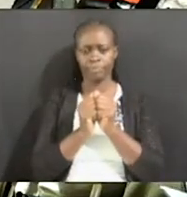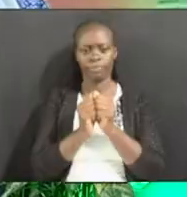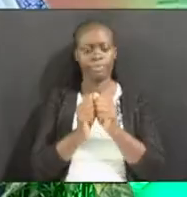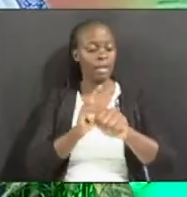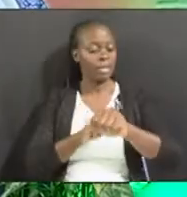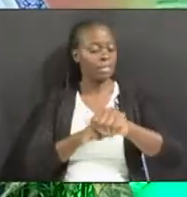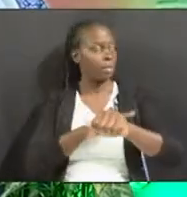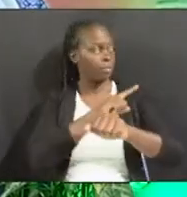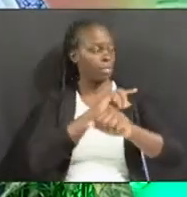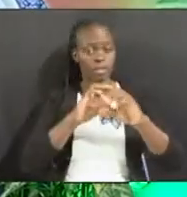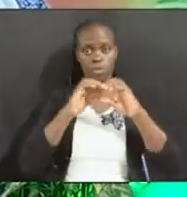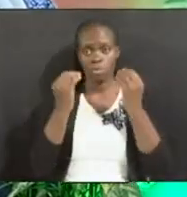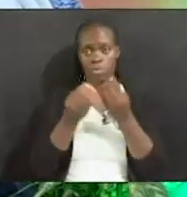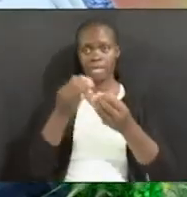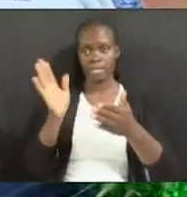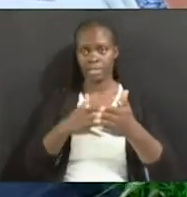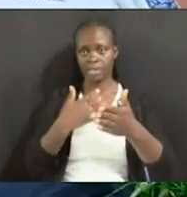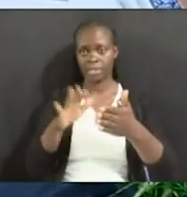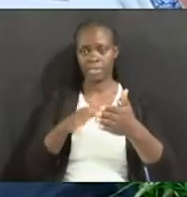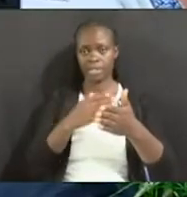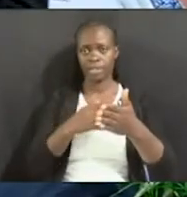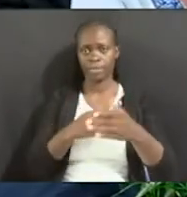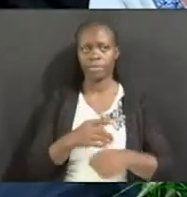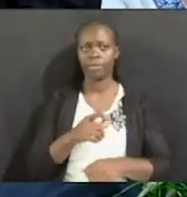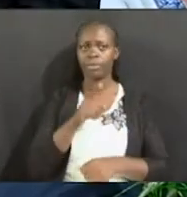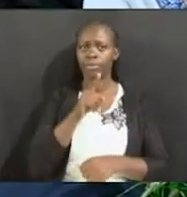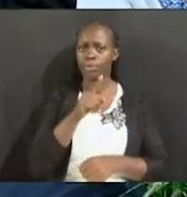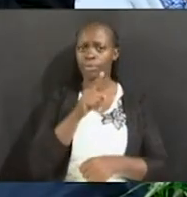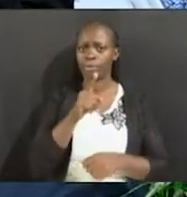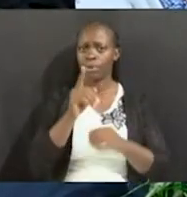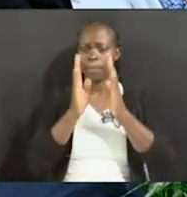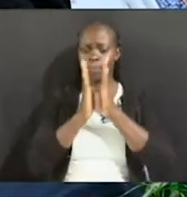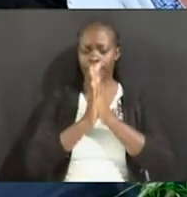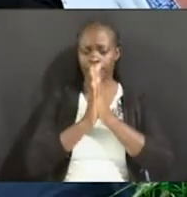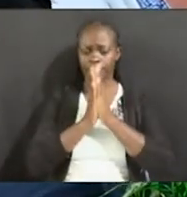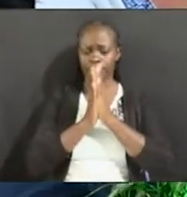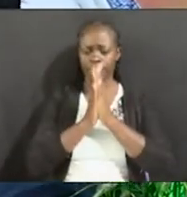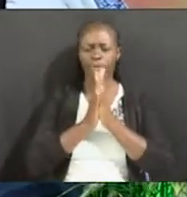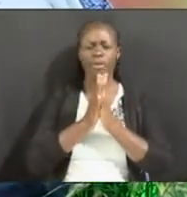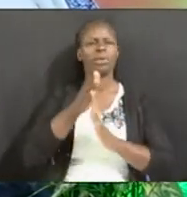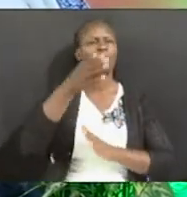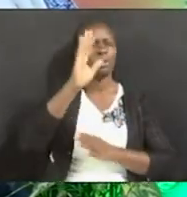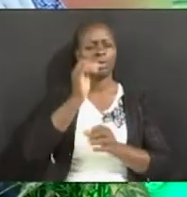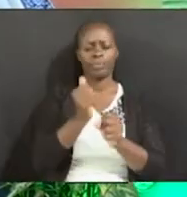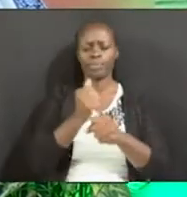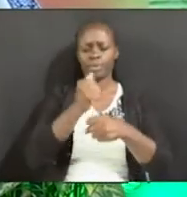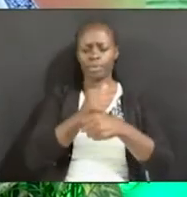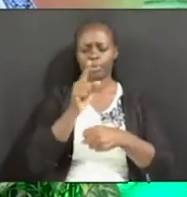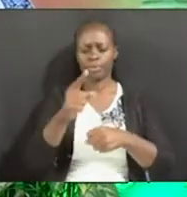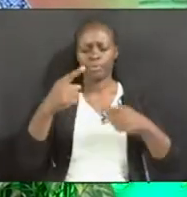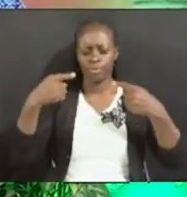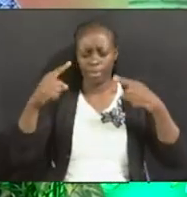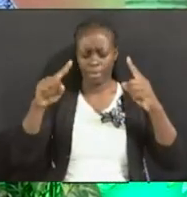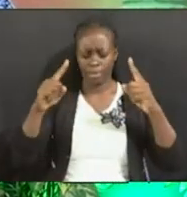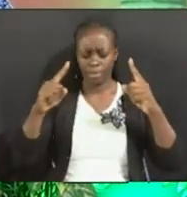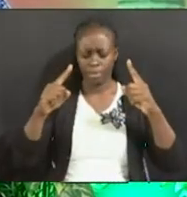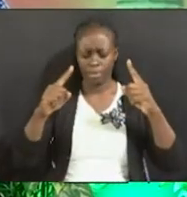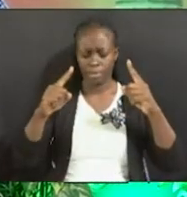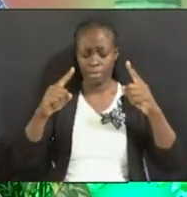song, and you are praying that God can make you a champion. Are you